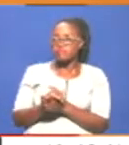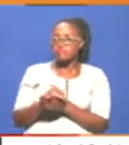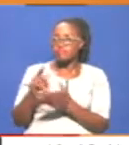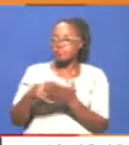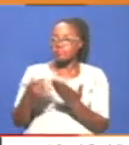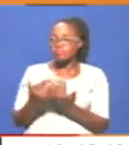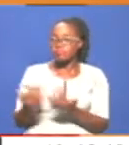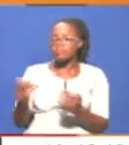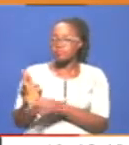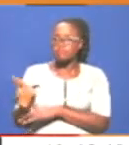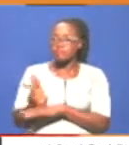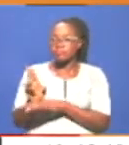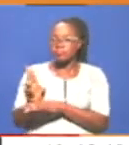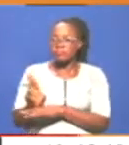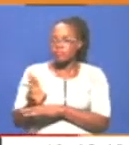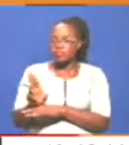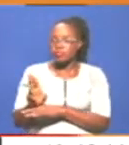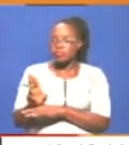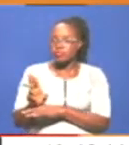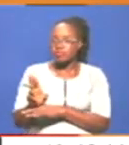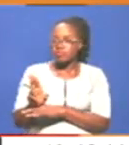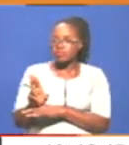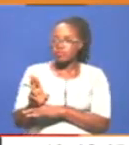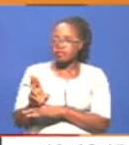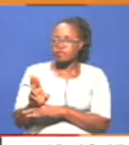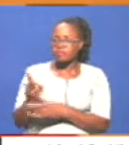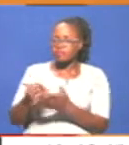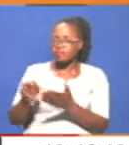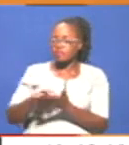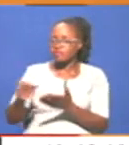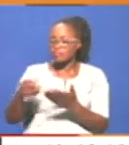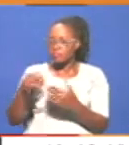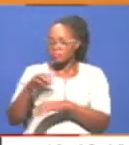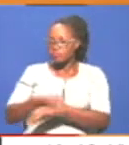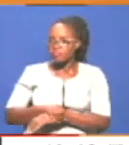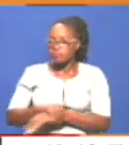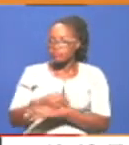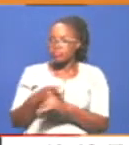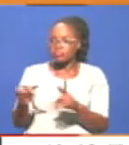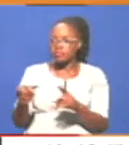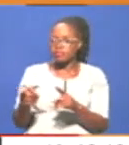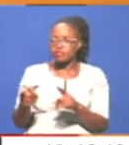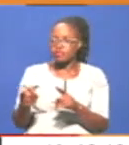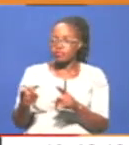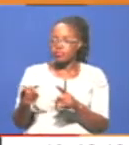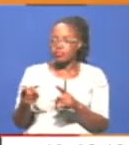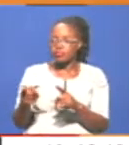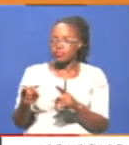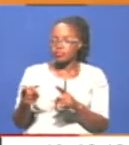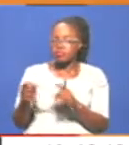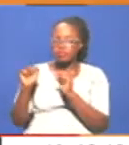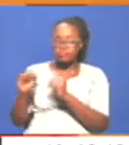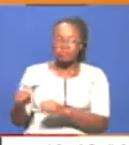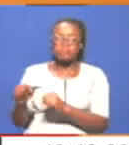using, you don't know what advantage they get. But I would like to look at it and say, possibly, I think